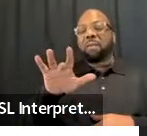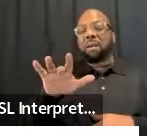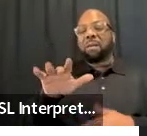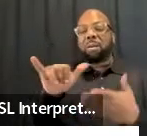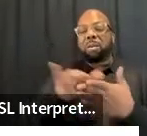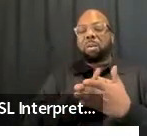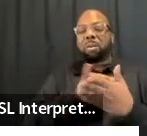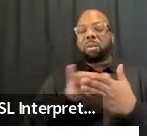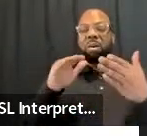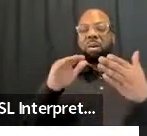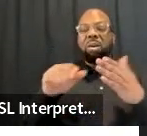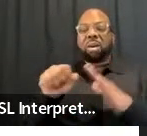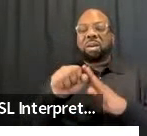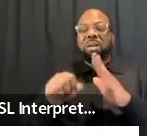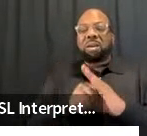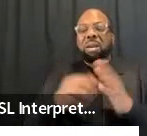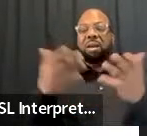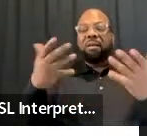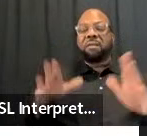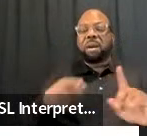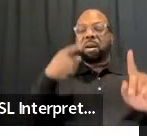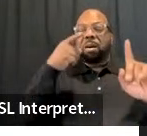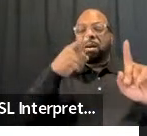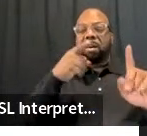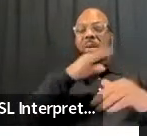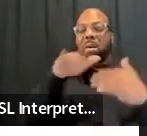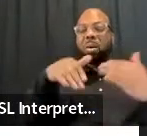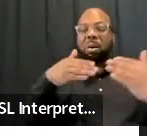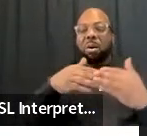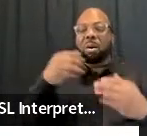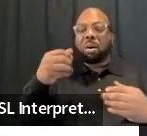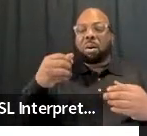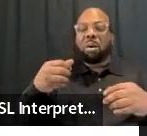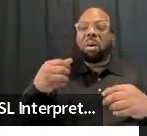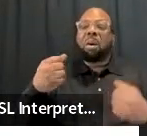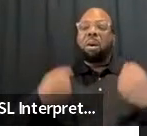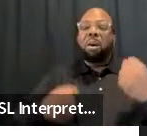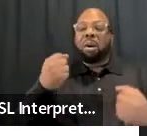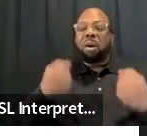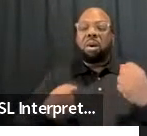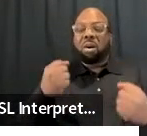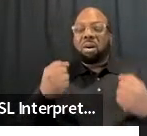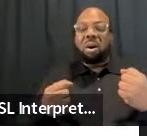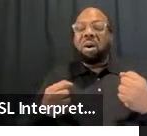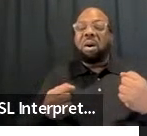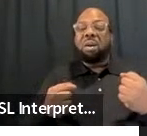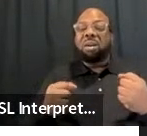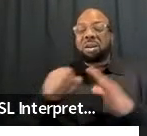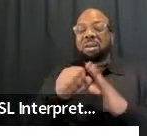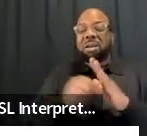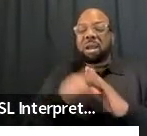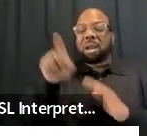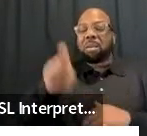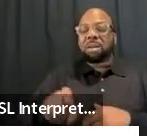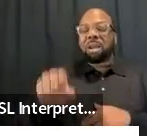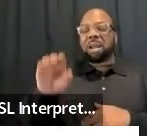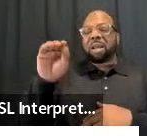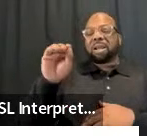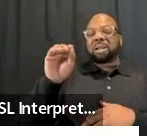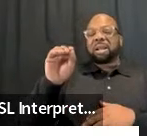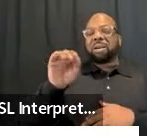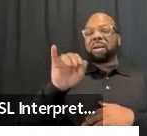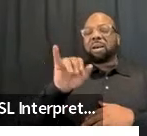has already set a goal that all vehicles sold in the state must be zero emission vehicles. That will include electric